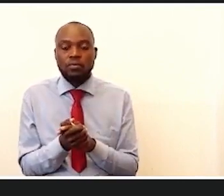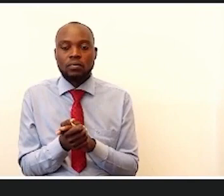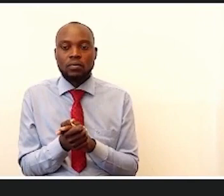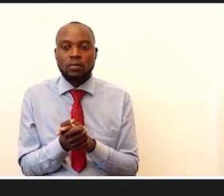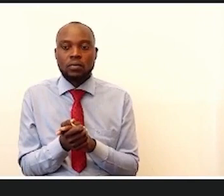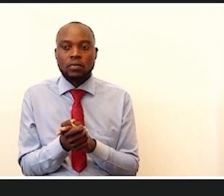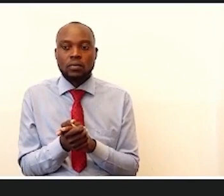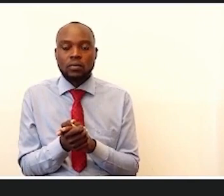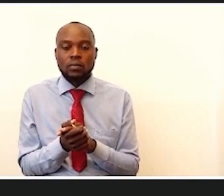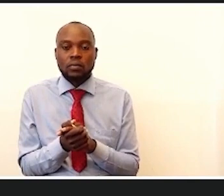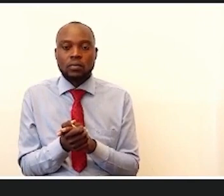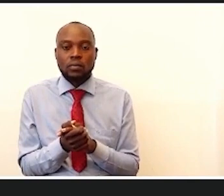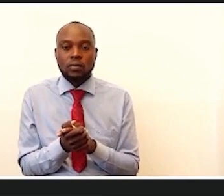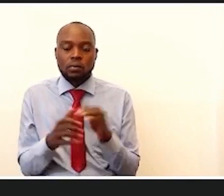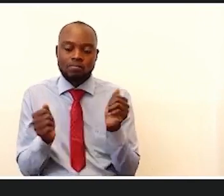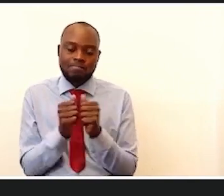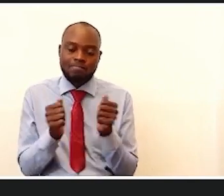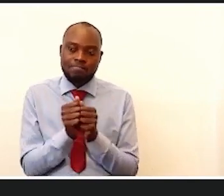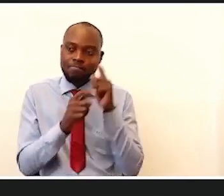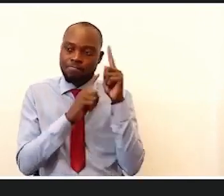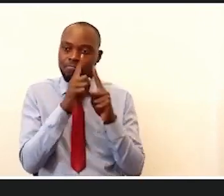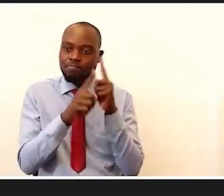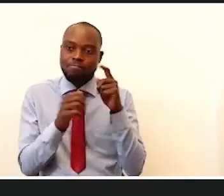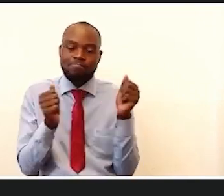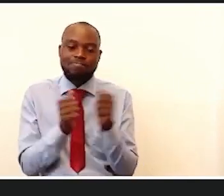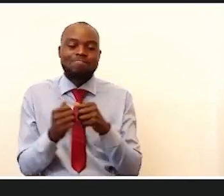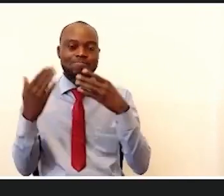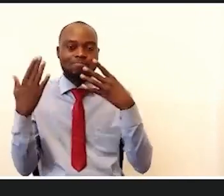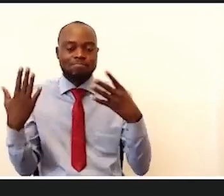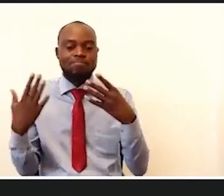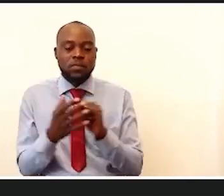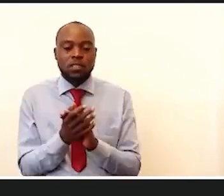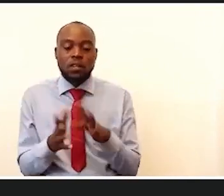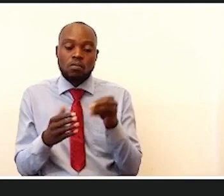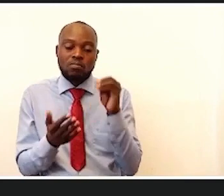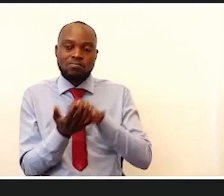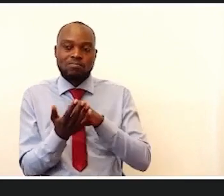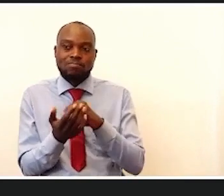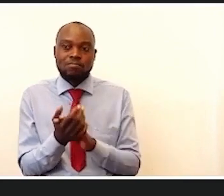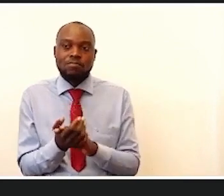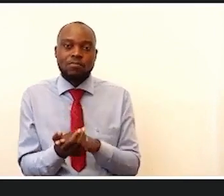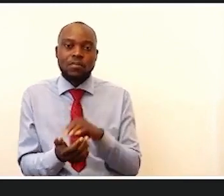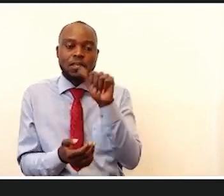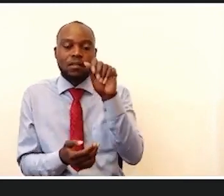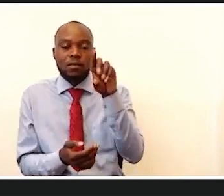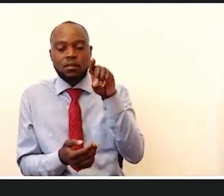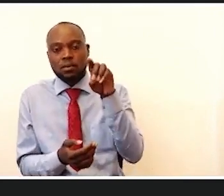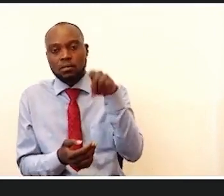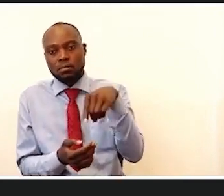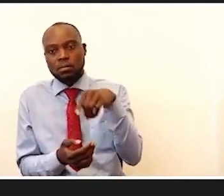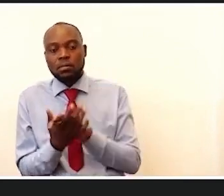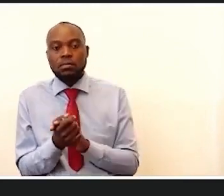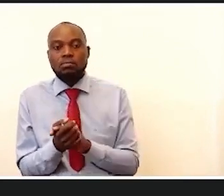much of the thinking in the 90s include the ADB and other